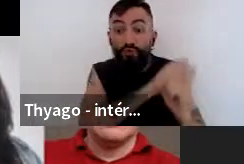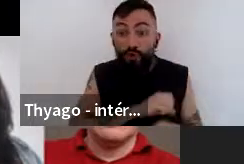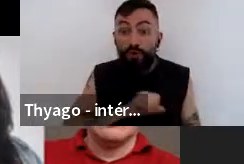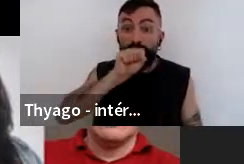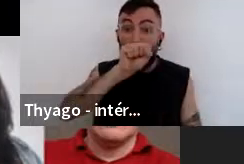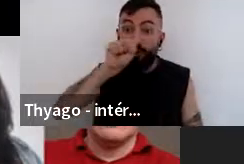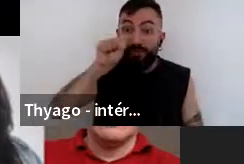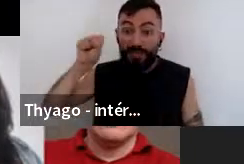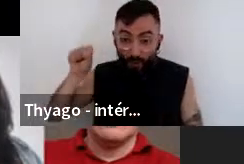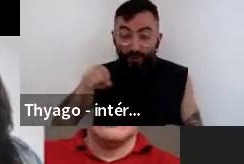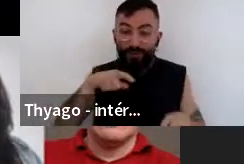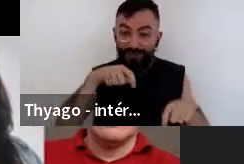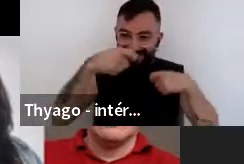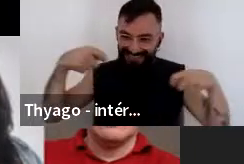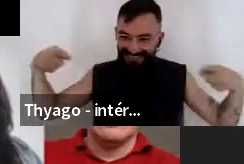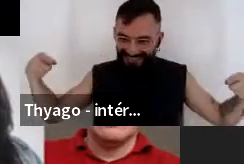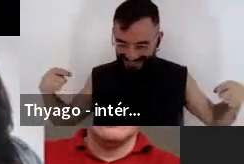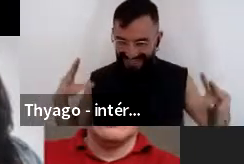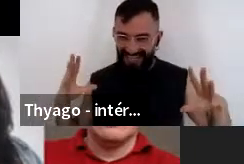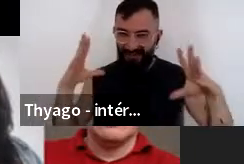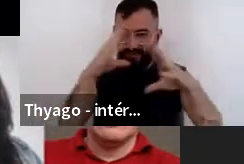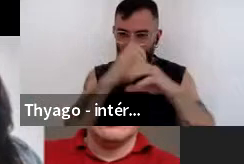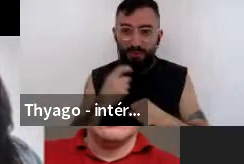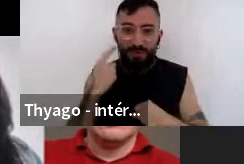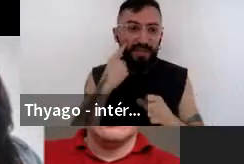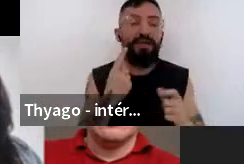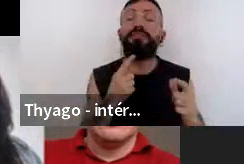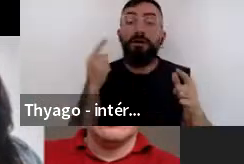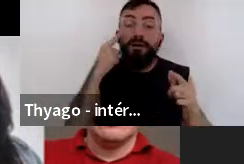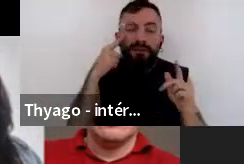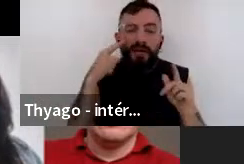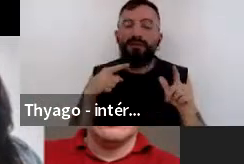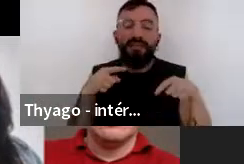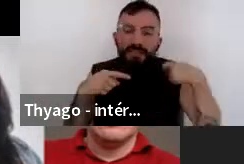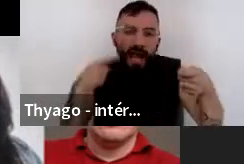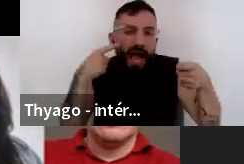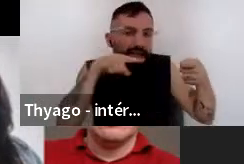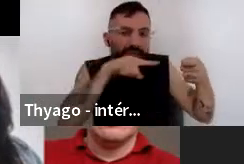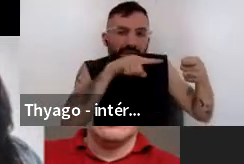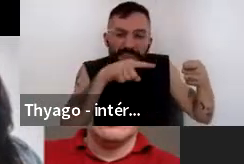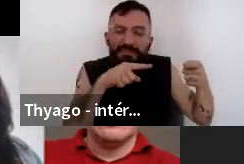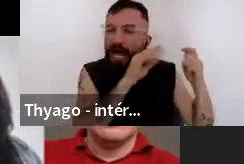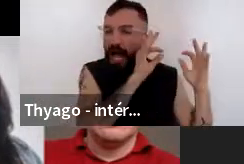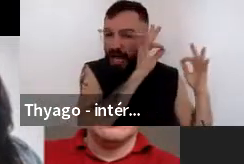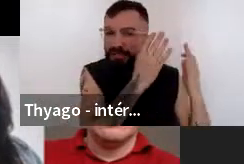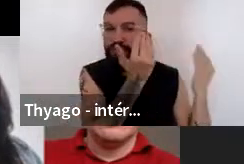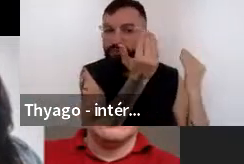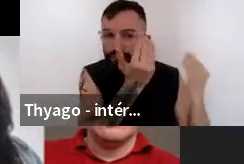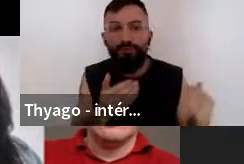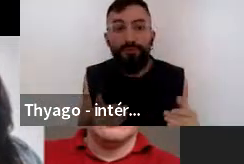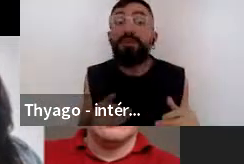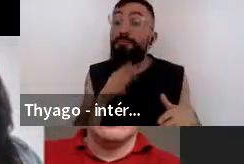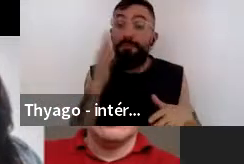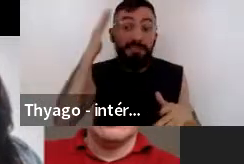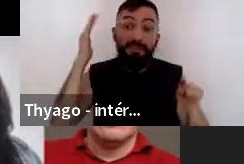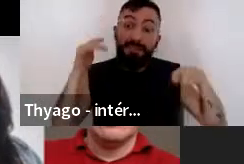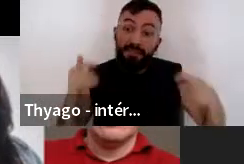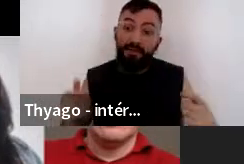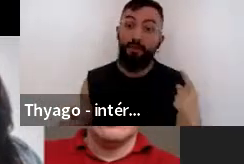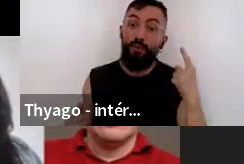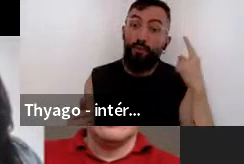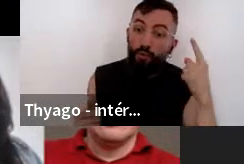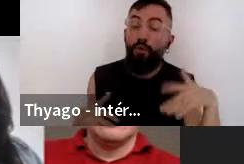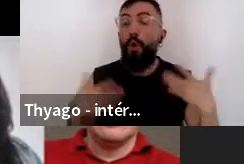signs in relation to their morphological structure. So we classified them as simple or